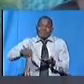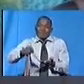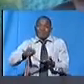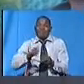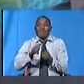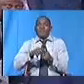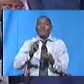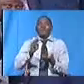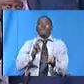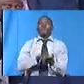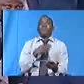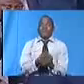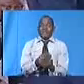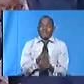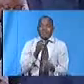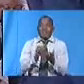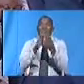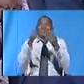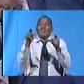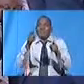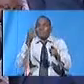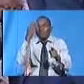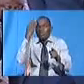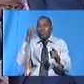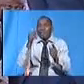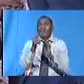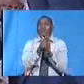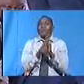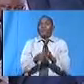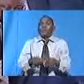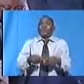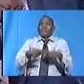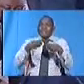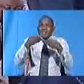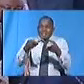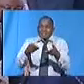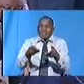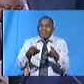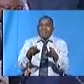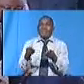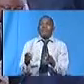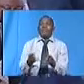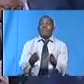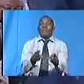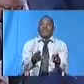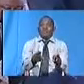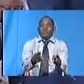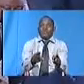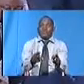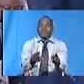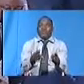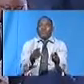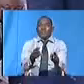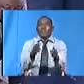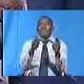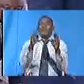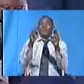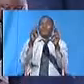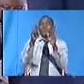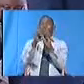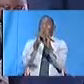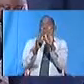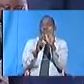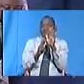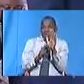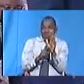case, why would the law provide prescribed methods of reporting